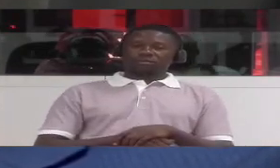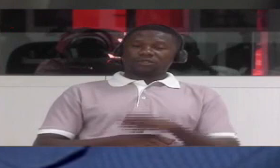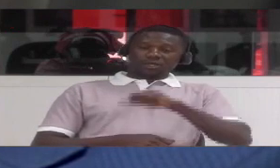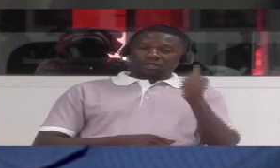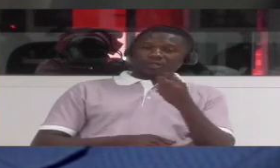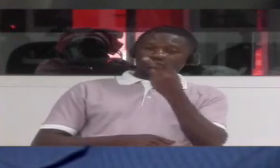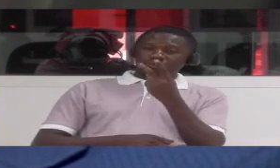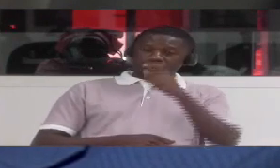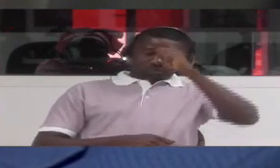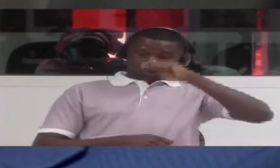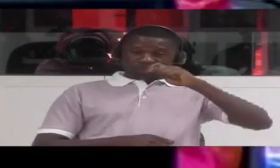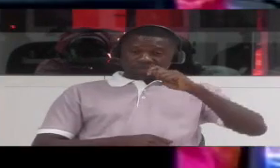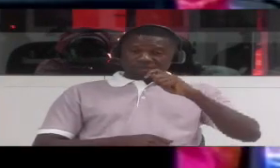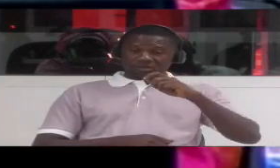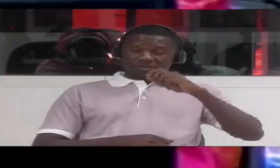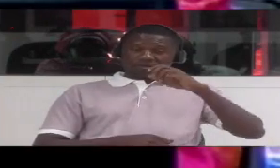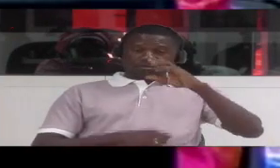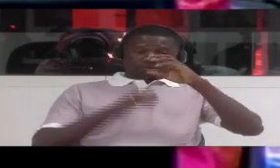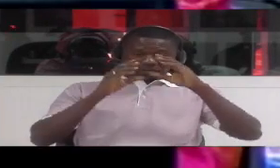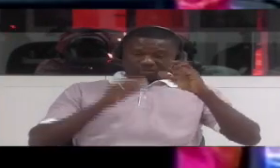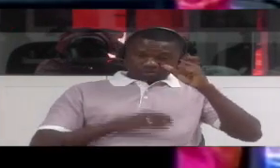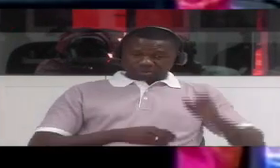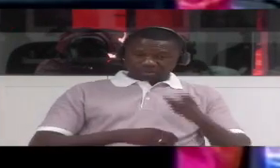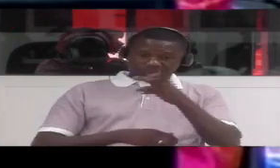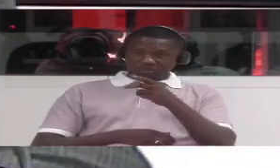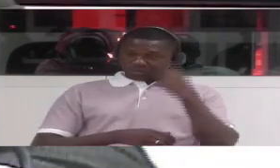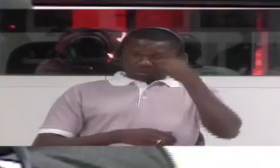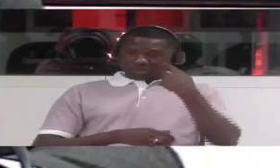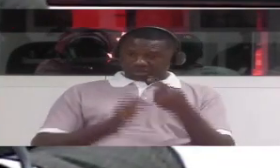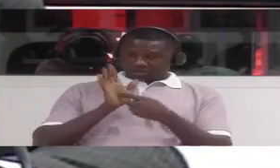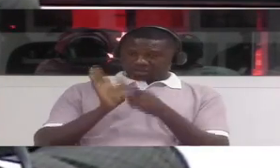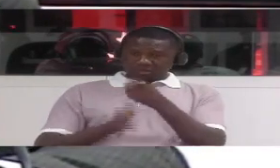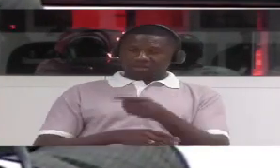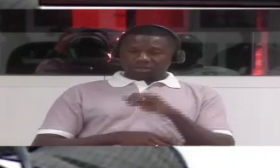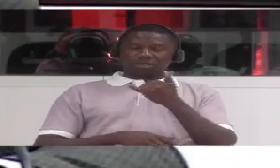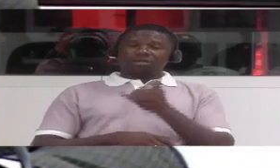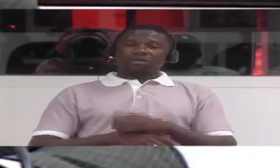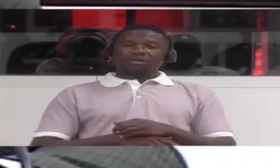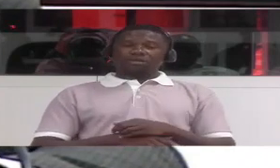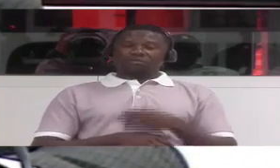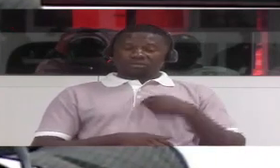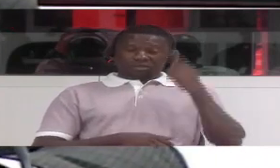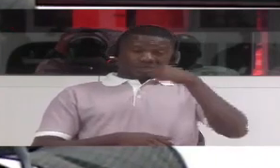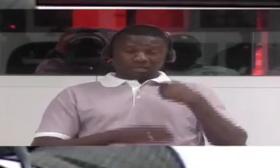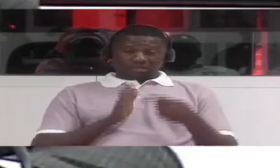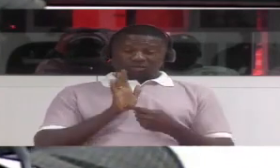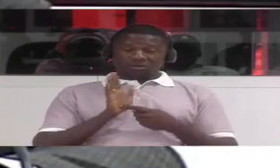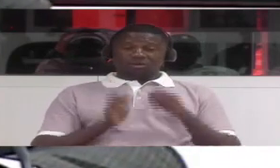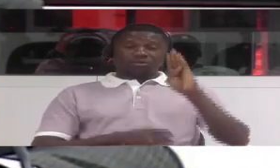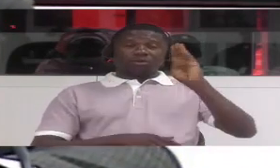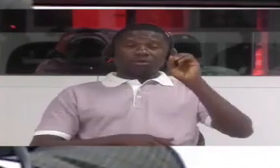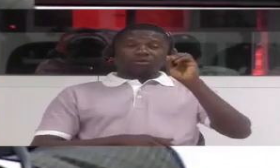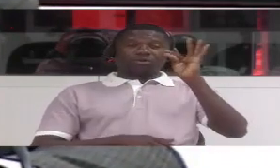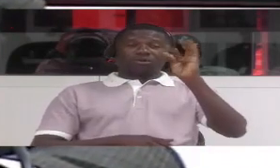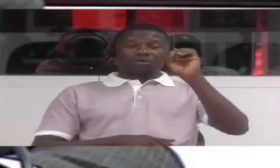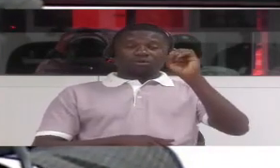or three police officers in your car, did you recognize any of them? Yeah, I recognized Bota Keta very well. I didn't know the others, but